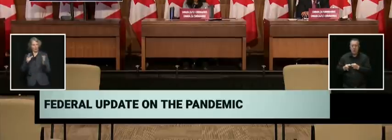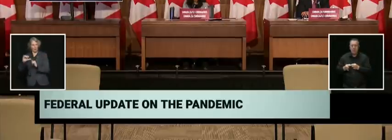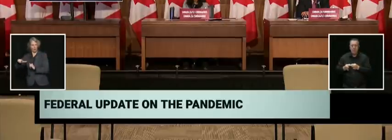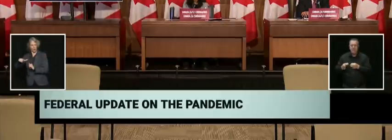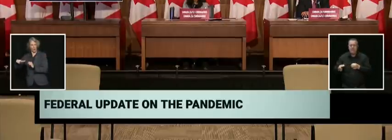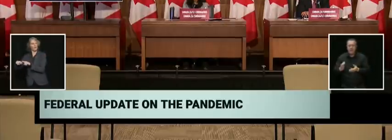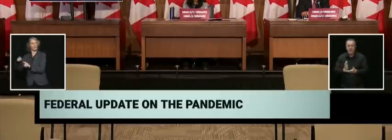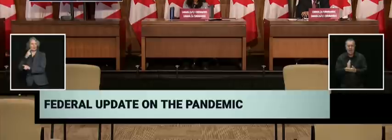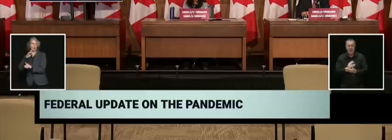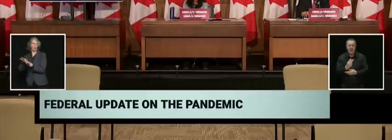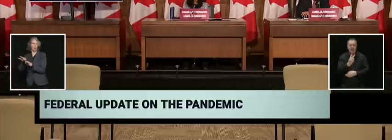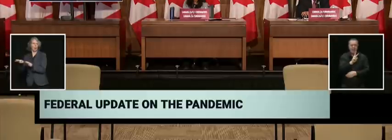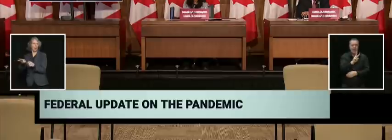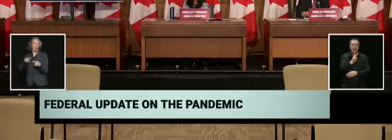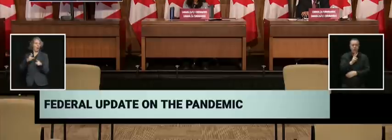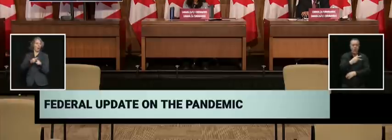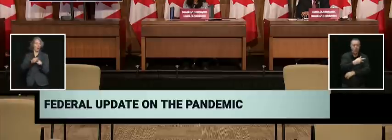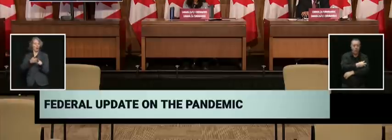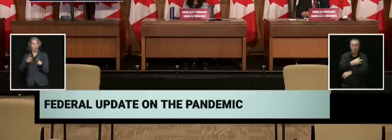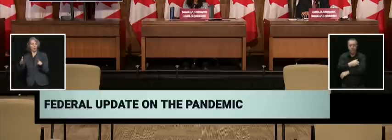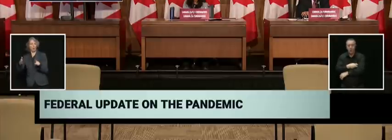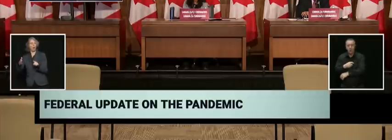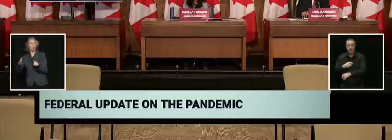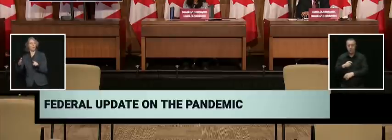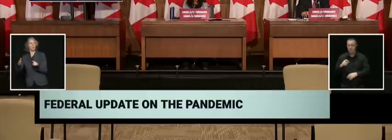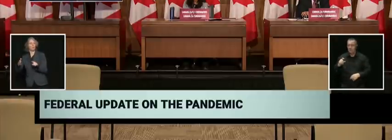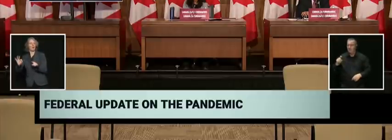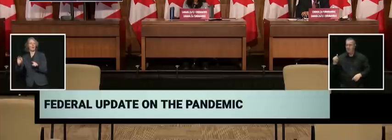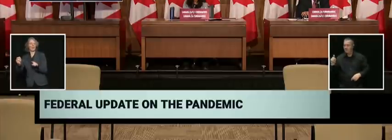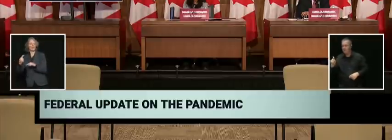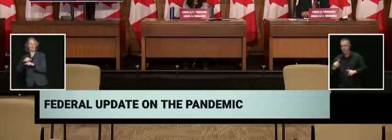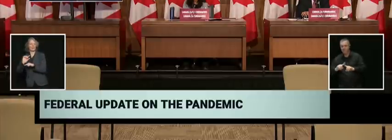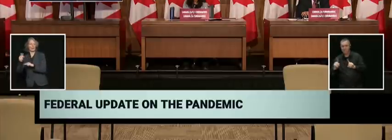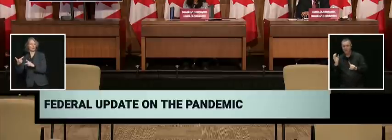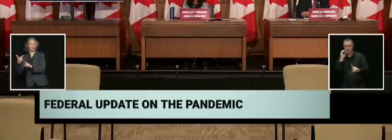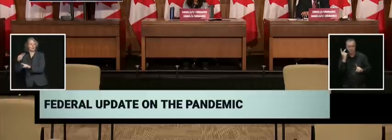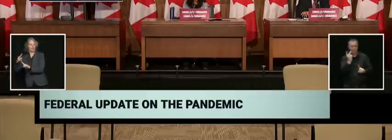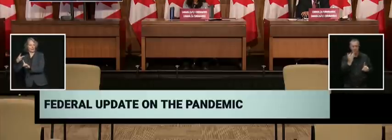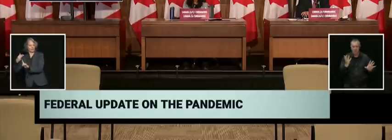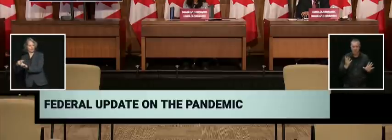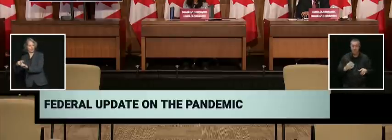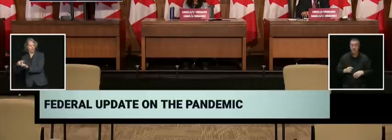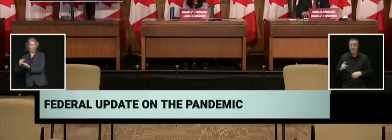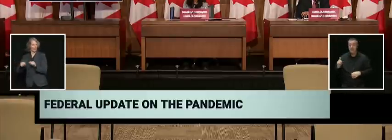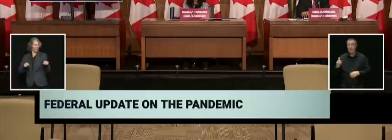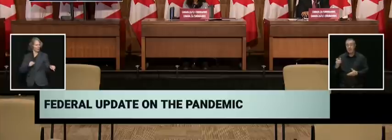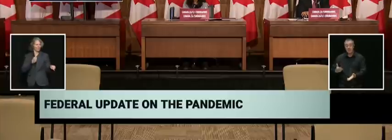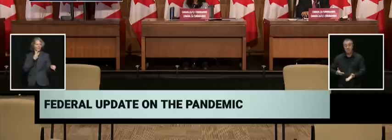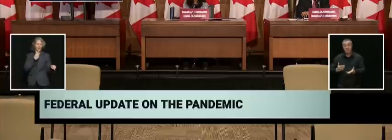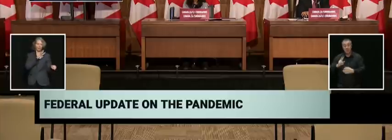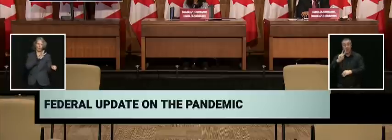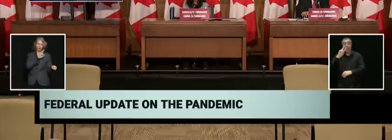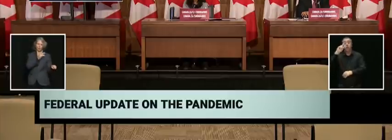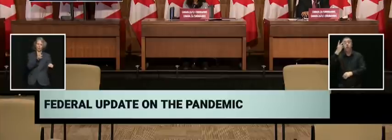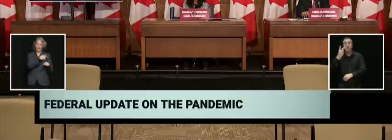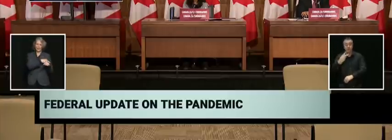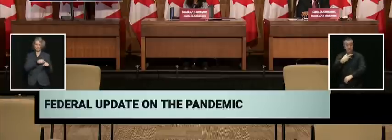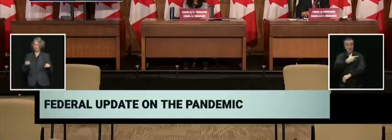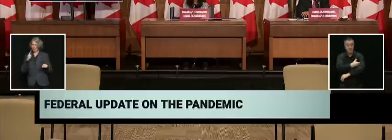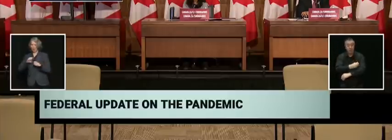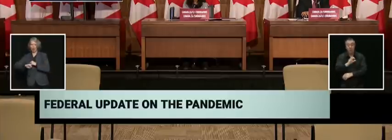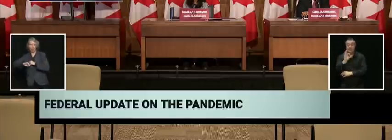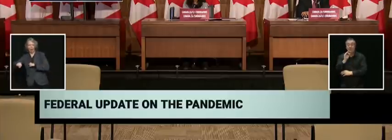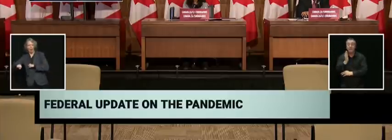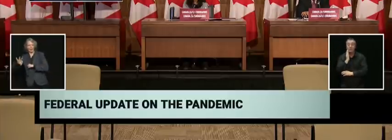vaccines by 90 days, but it was 42 days was the federal recommendation. I guess